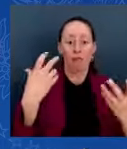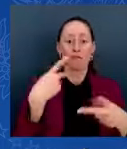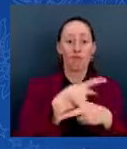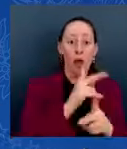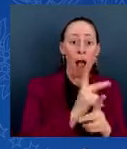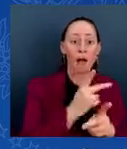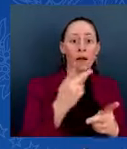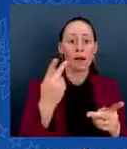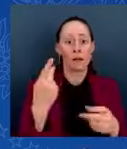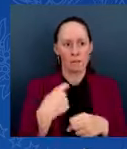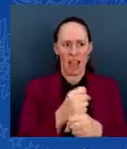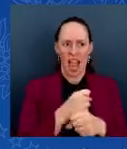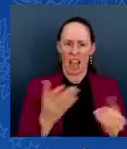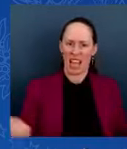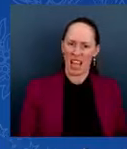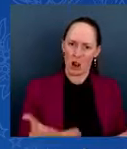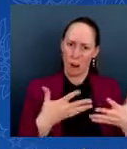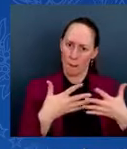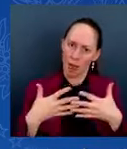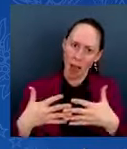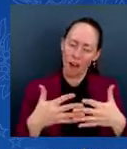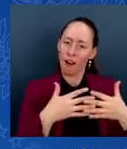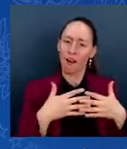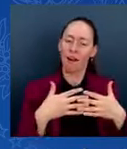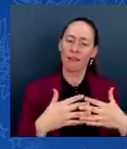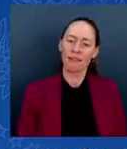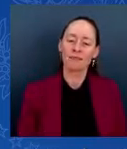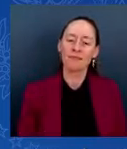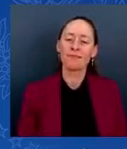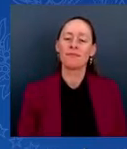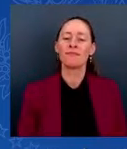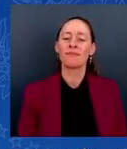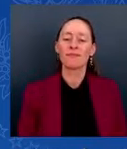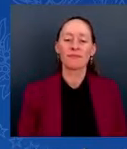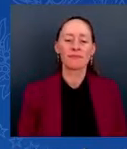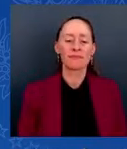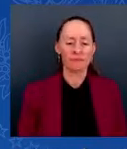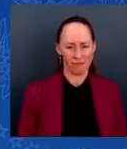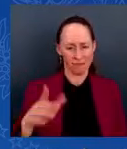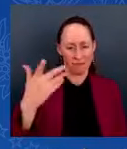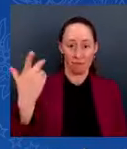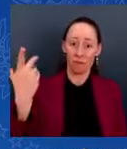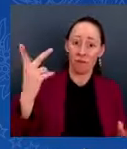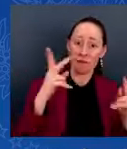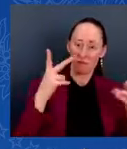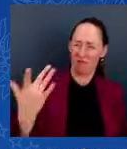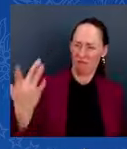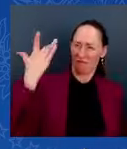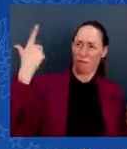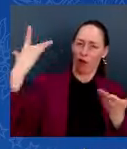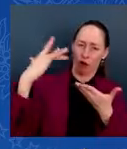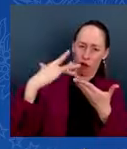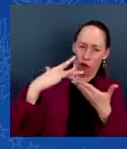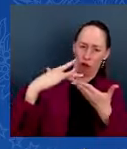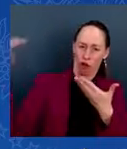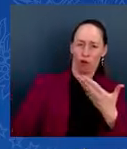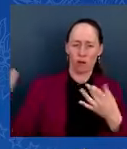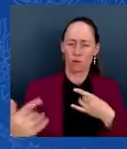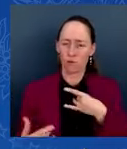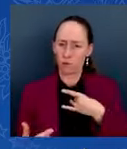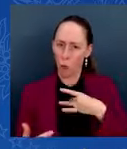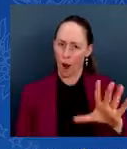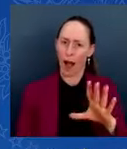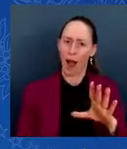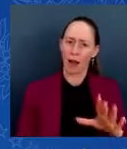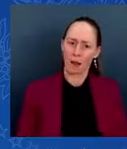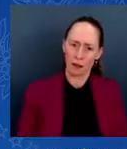Americans don't like being played for suckers. We believe we should be patient, but there should be reasonable profits, not unreasonable profits. Look, let me close with